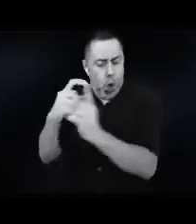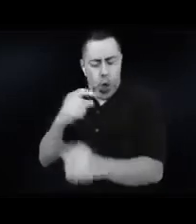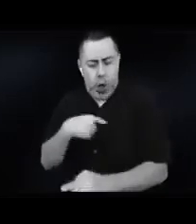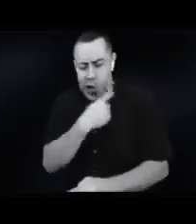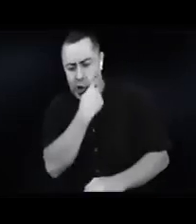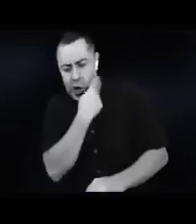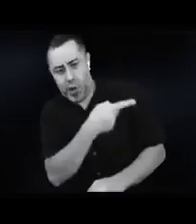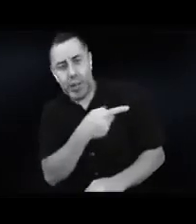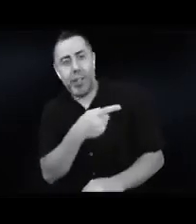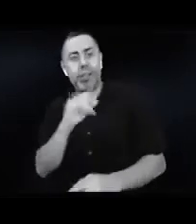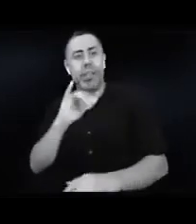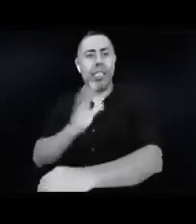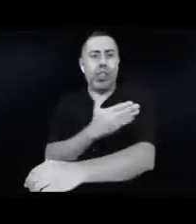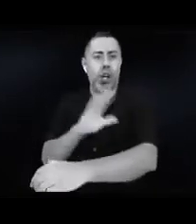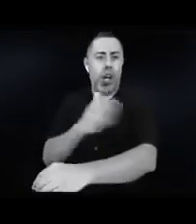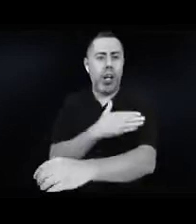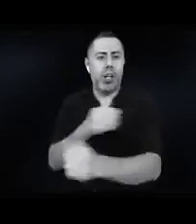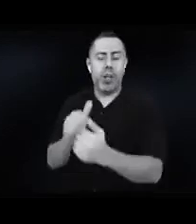Nokame. The